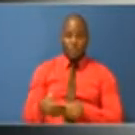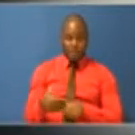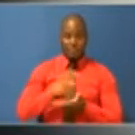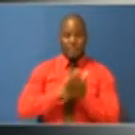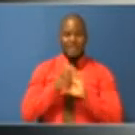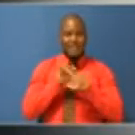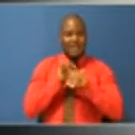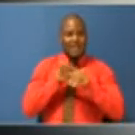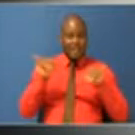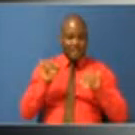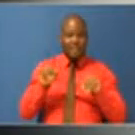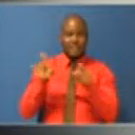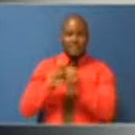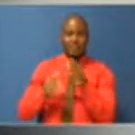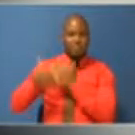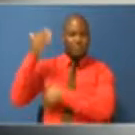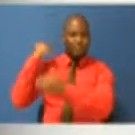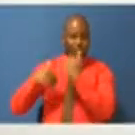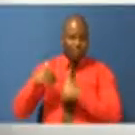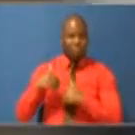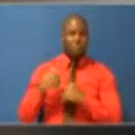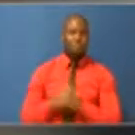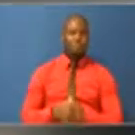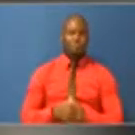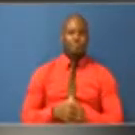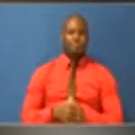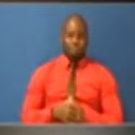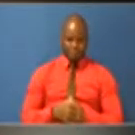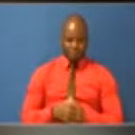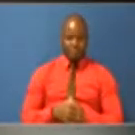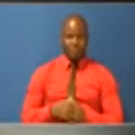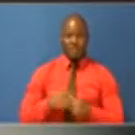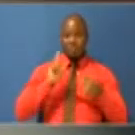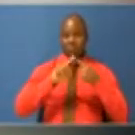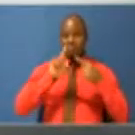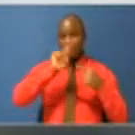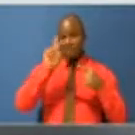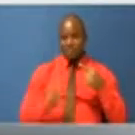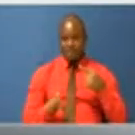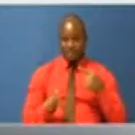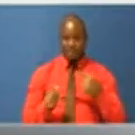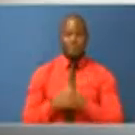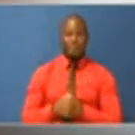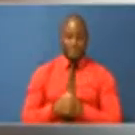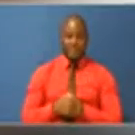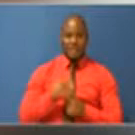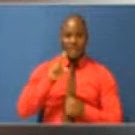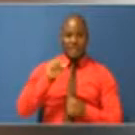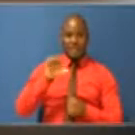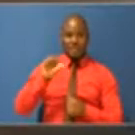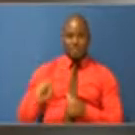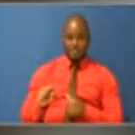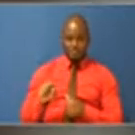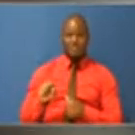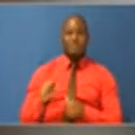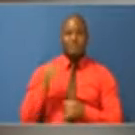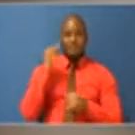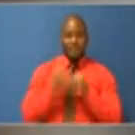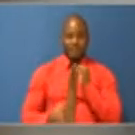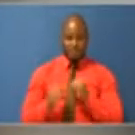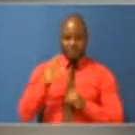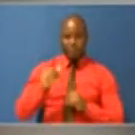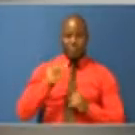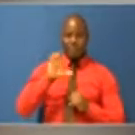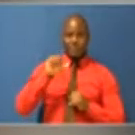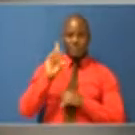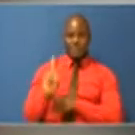becomes clean like the way it used to be question number one enemies in atlanta stage from